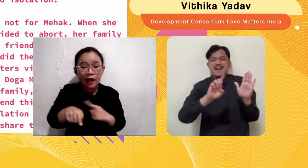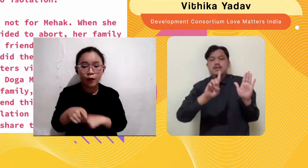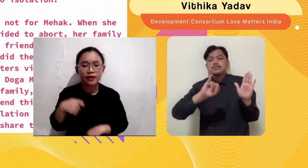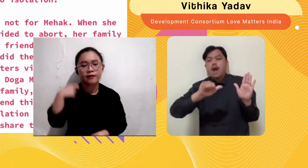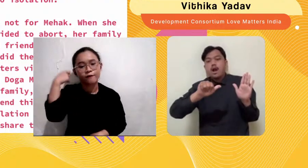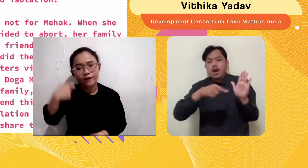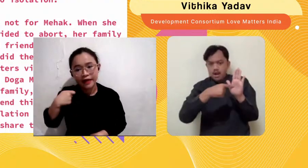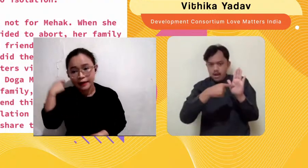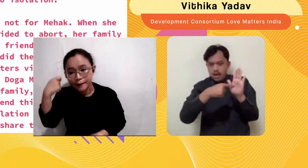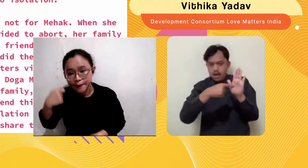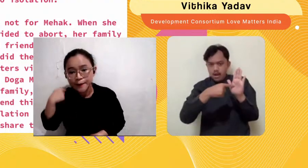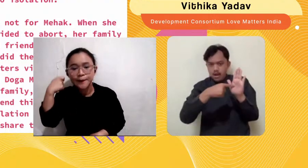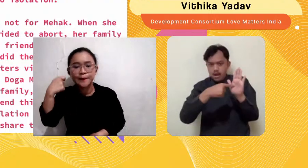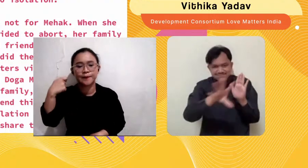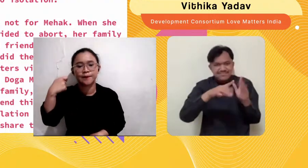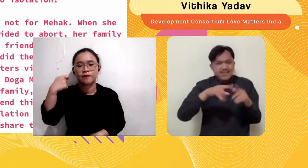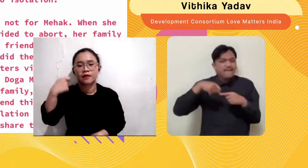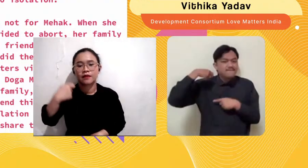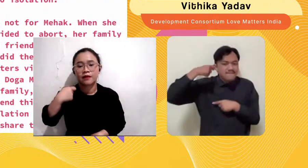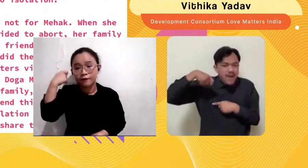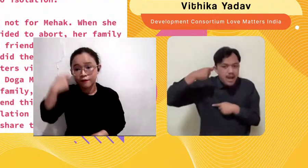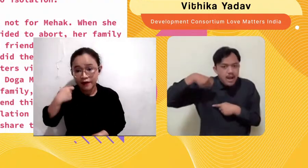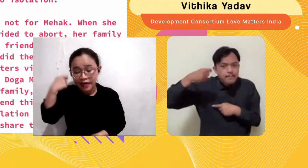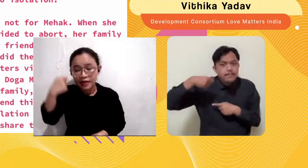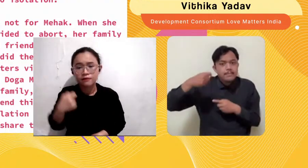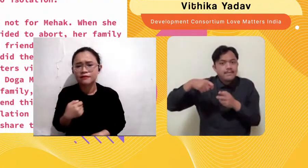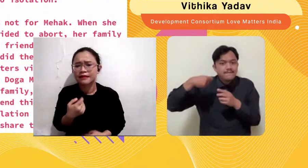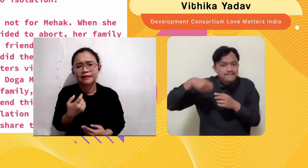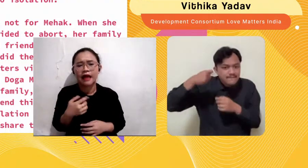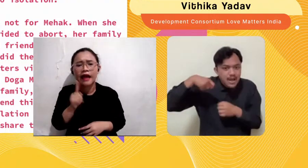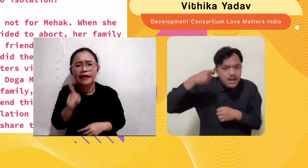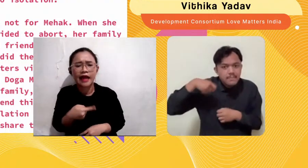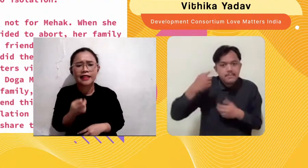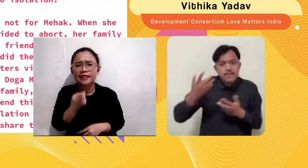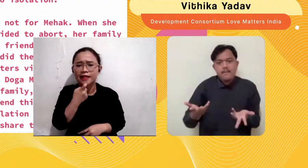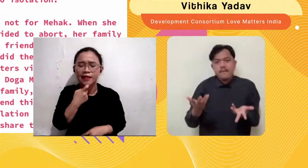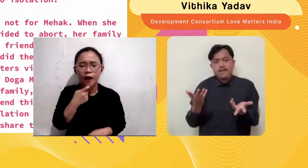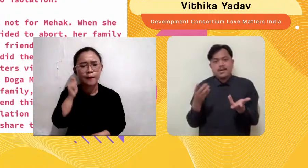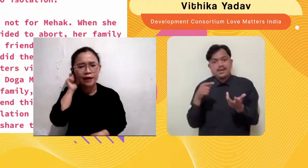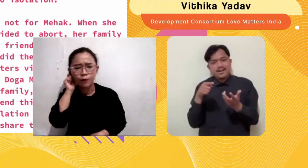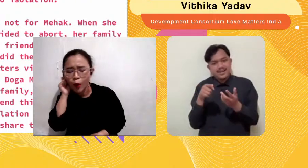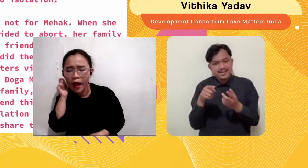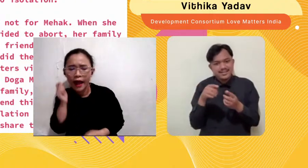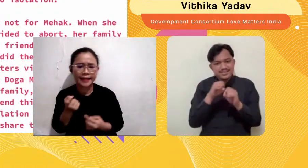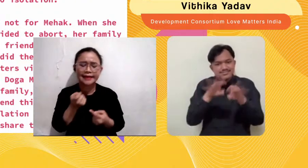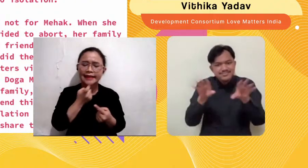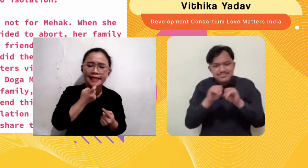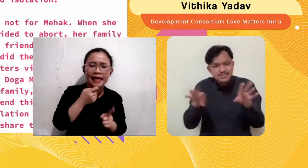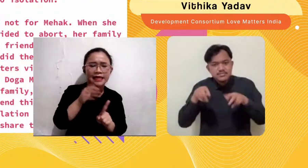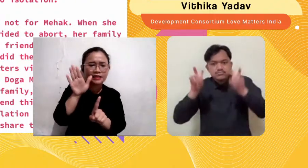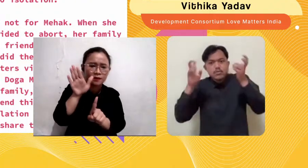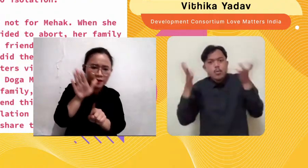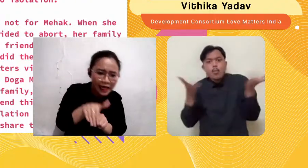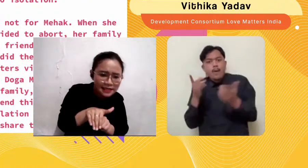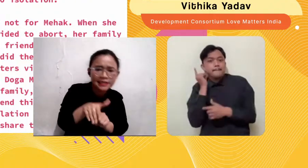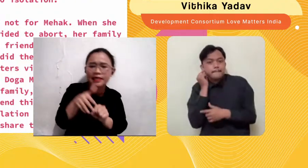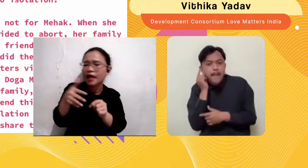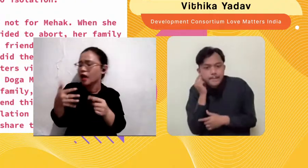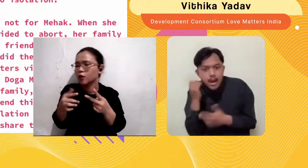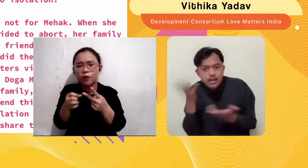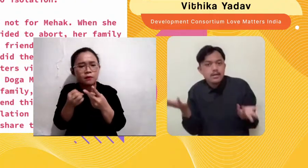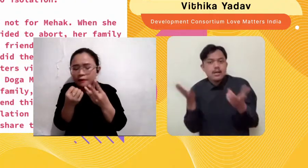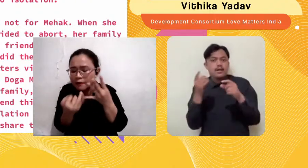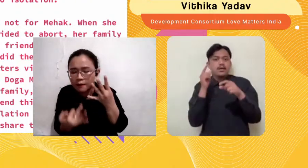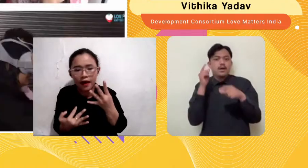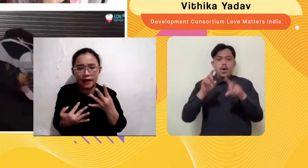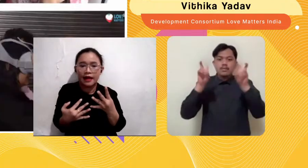and um, the discrimination that women face when seeking abortion. And the idea was